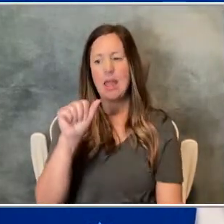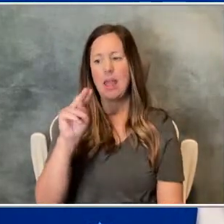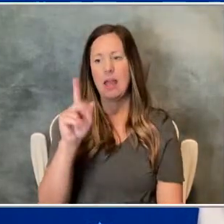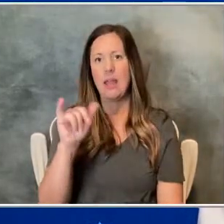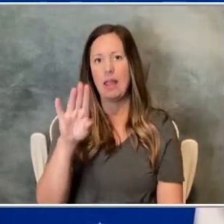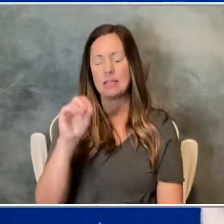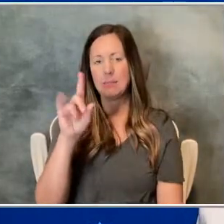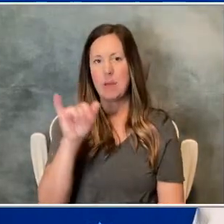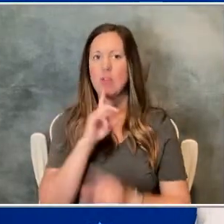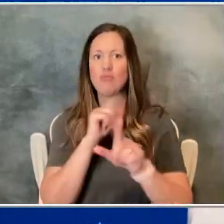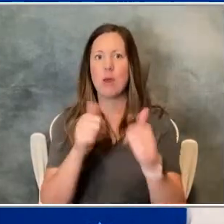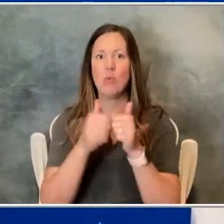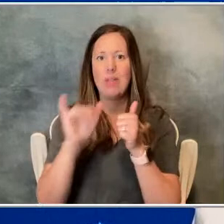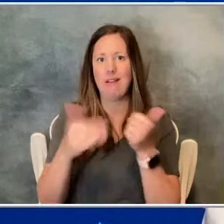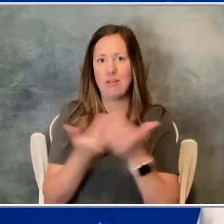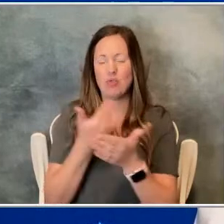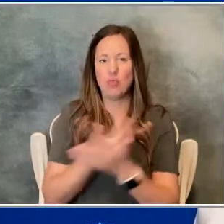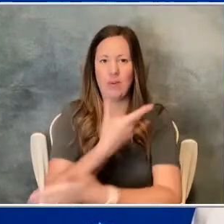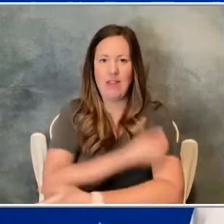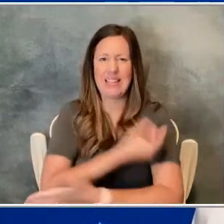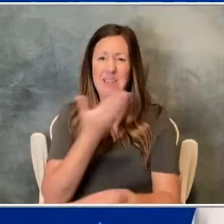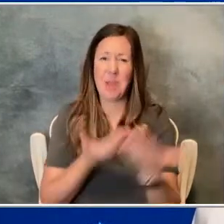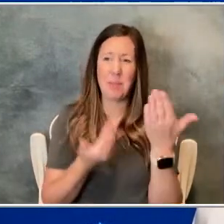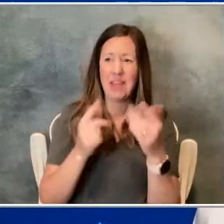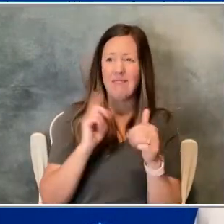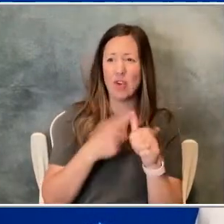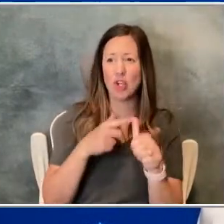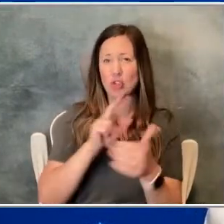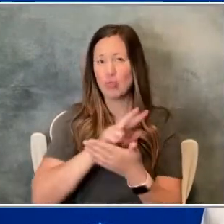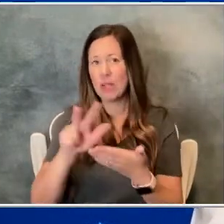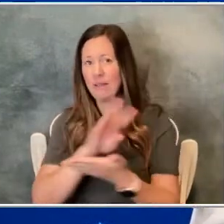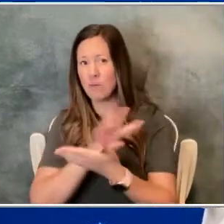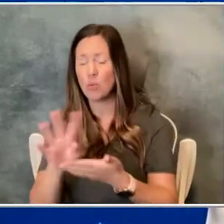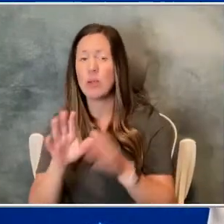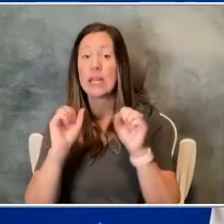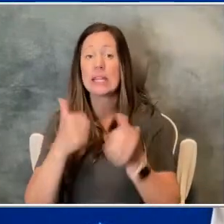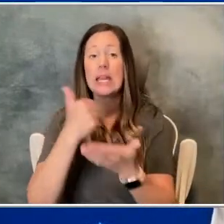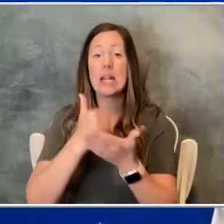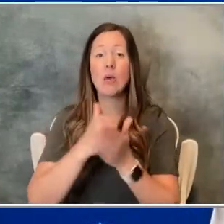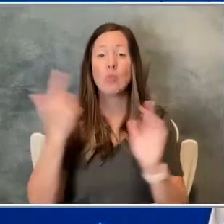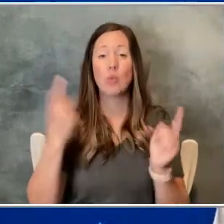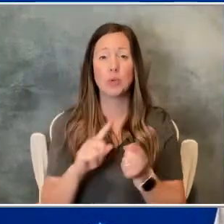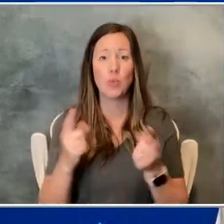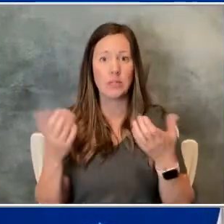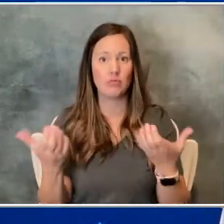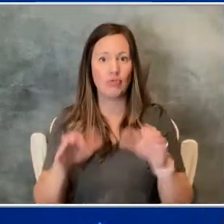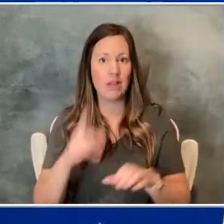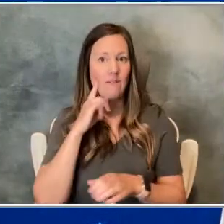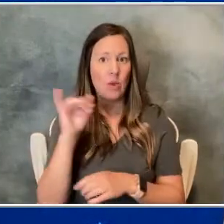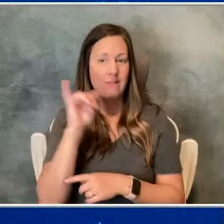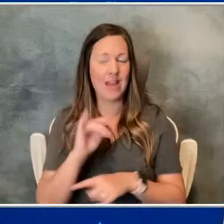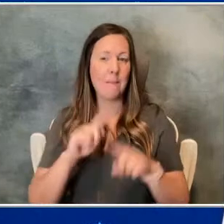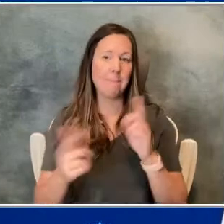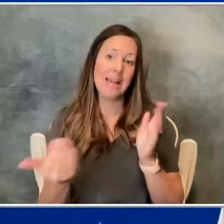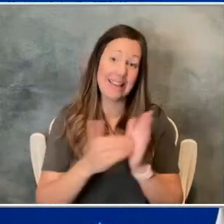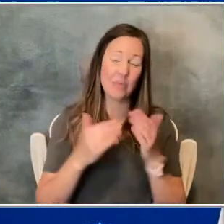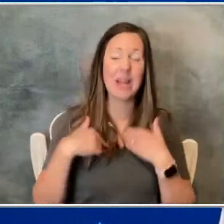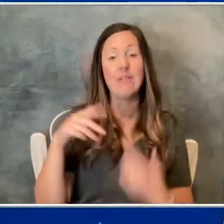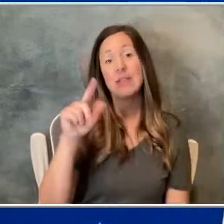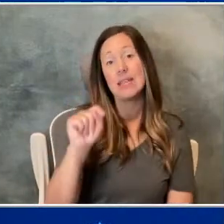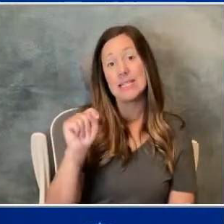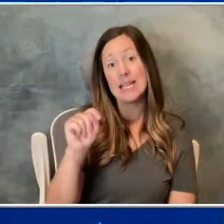good for maybe the first 3 or 4 weeks where it can help reduce your chance of infection. But again, we still have those T cell areas that